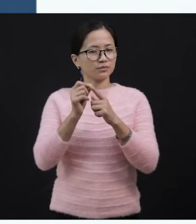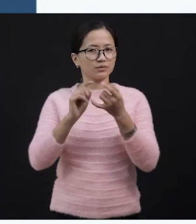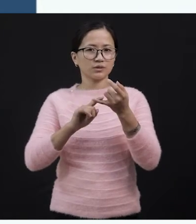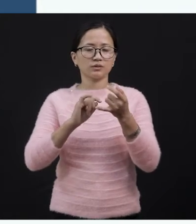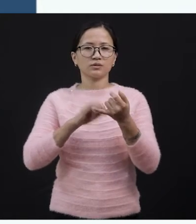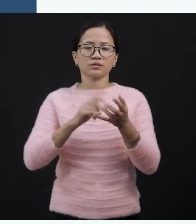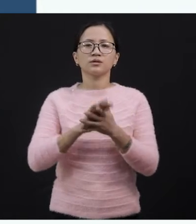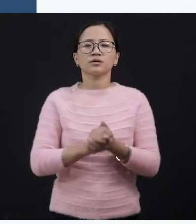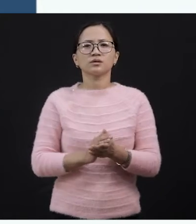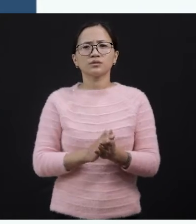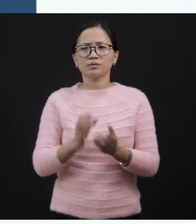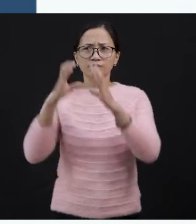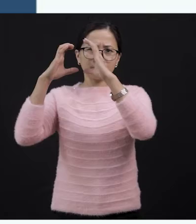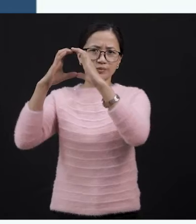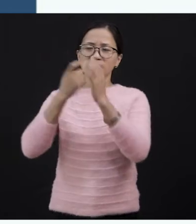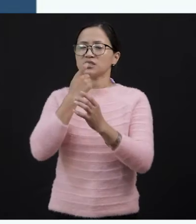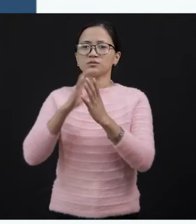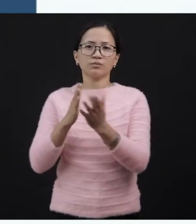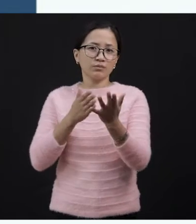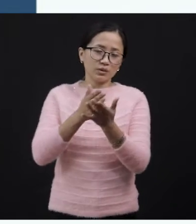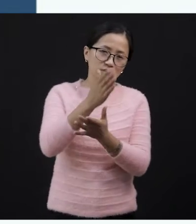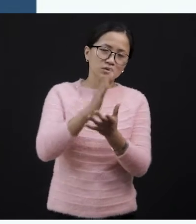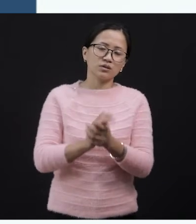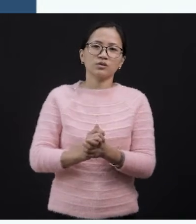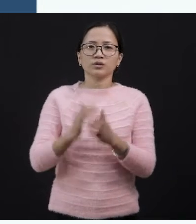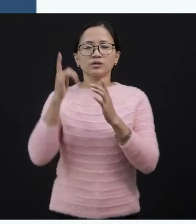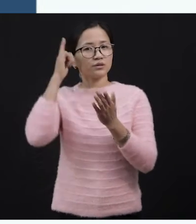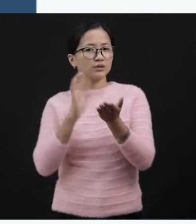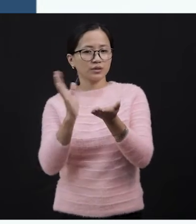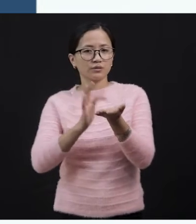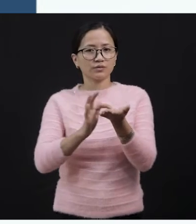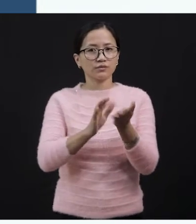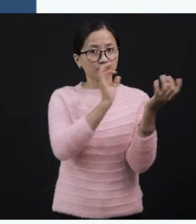when the moon passes through the shadow of the earth.